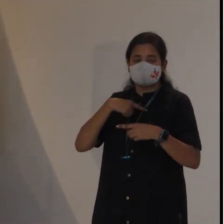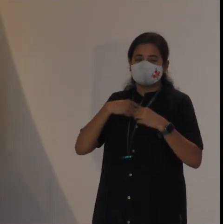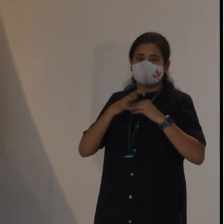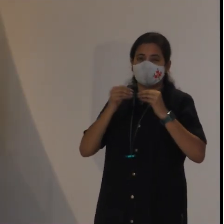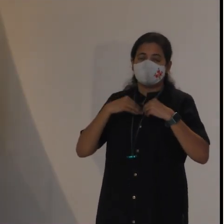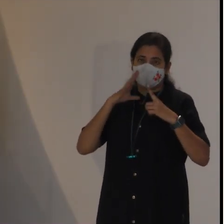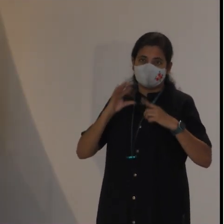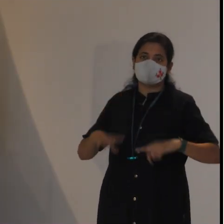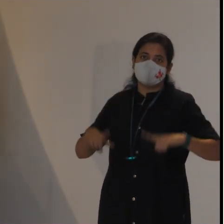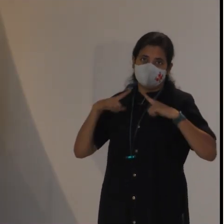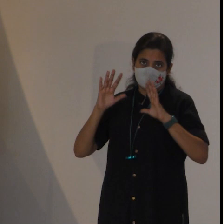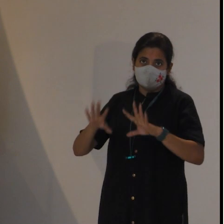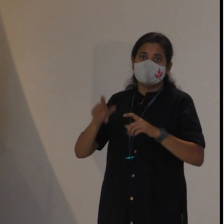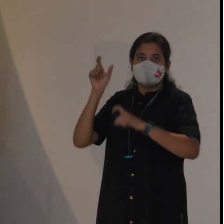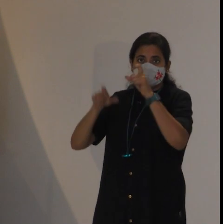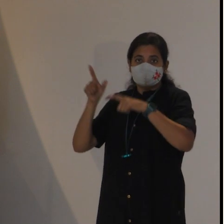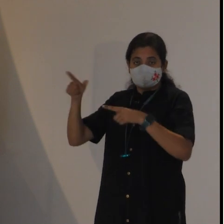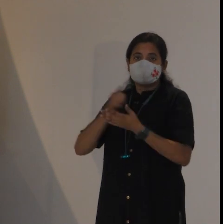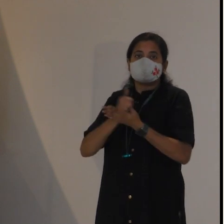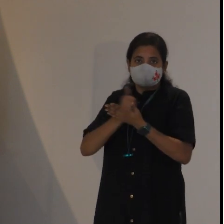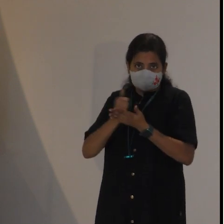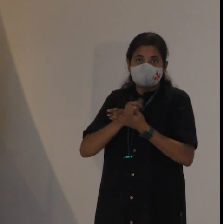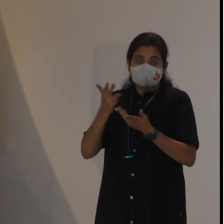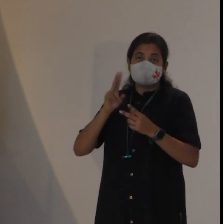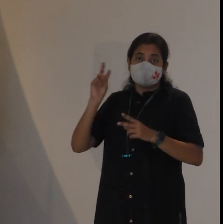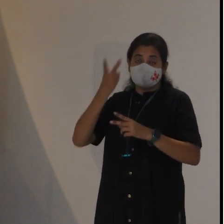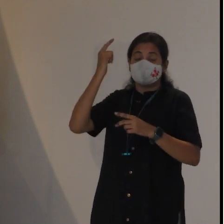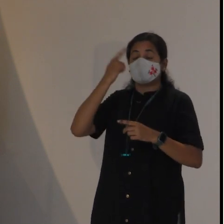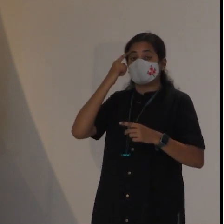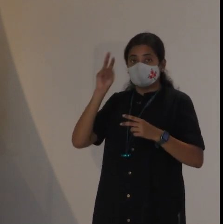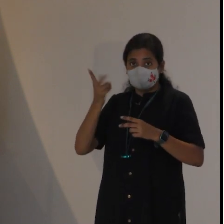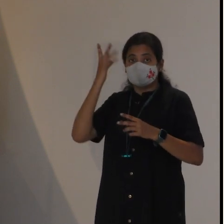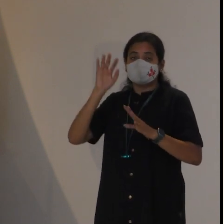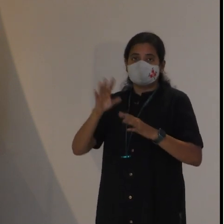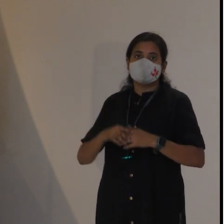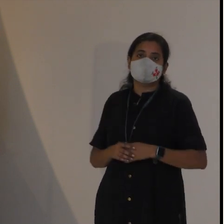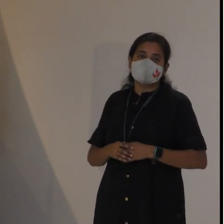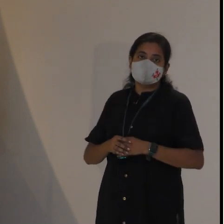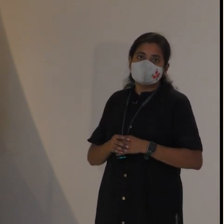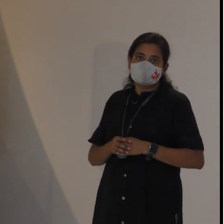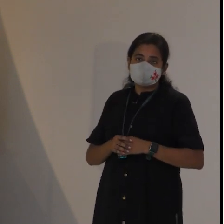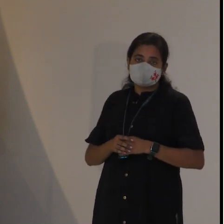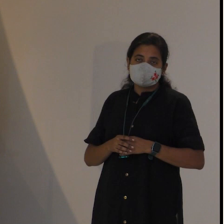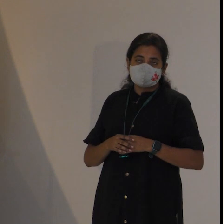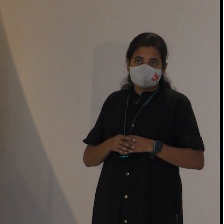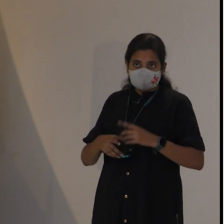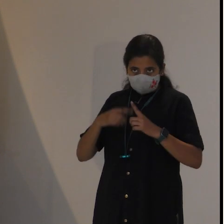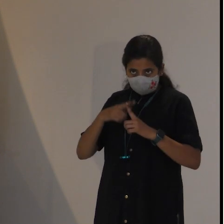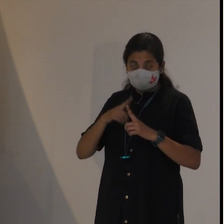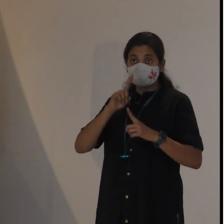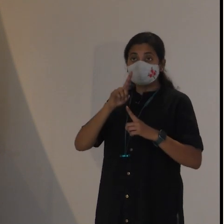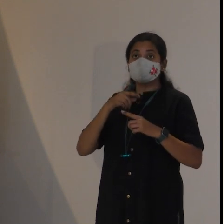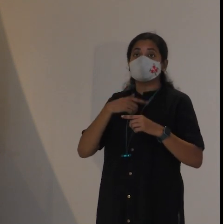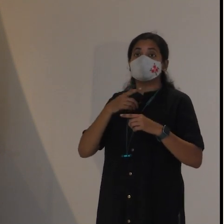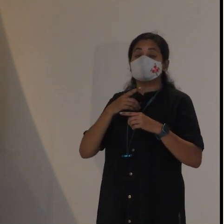Bangalore, where people are always trying to do something different, right? Trying to one-up the other. And podcasts